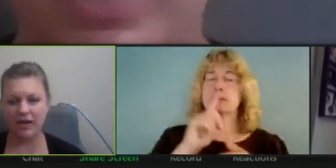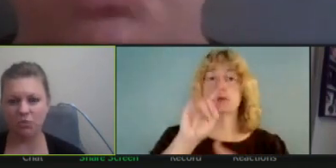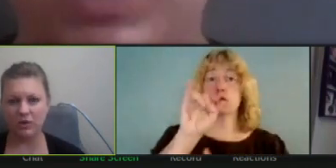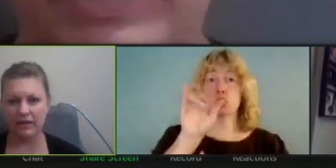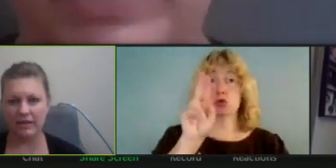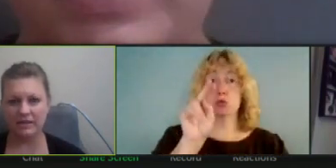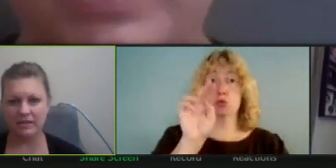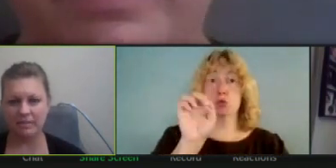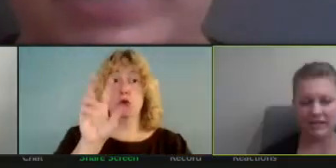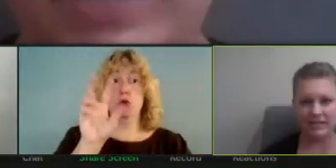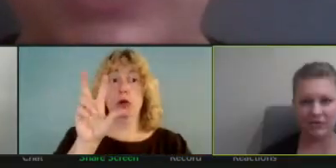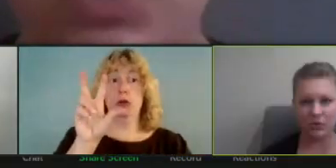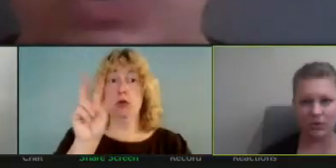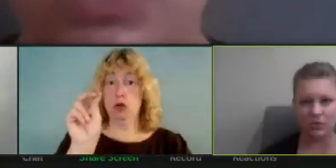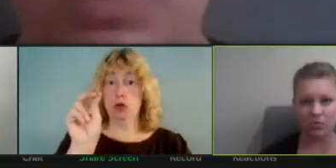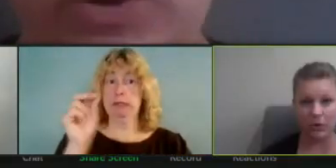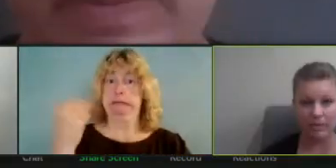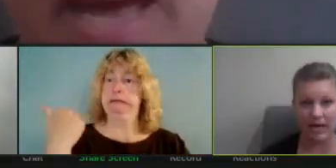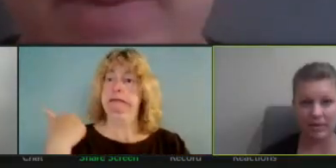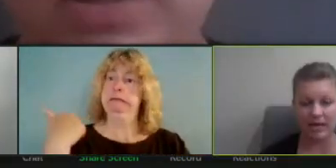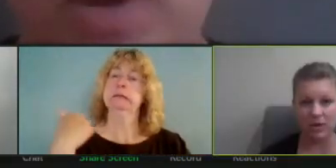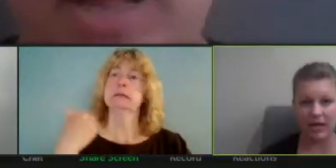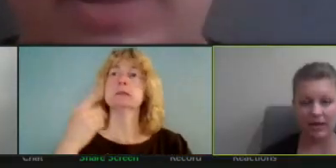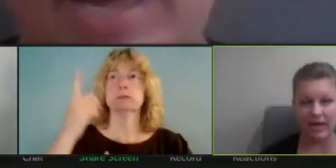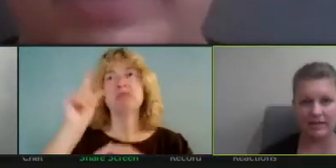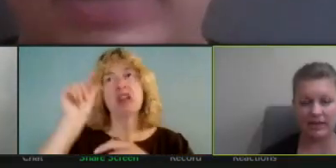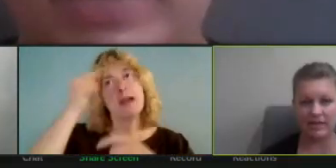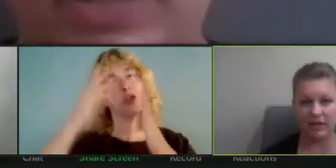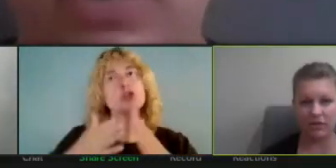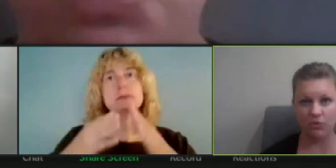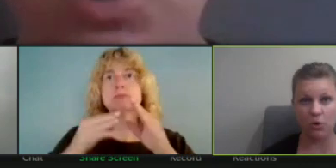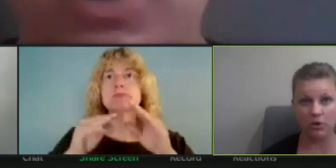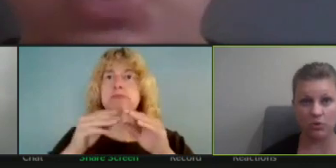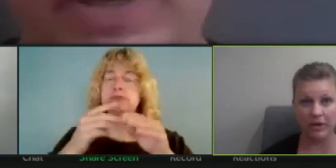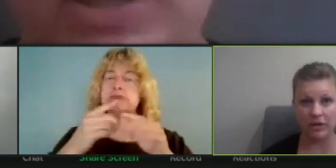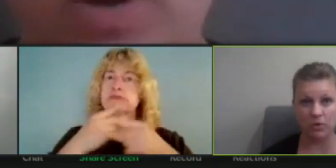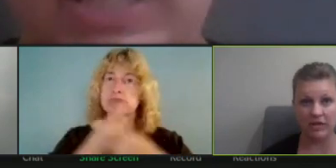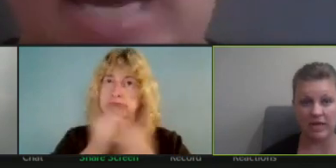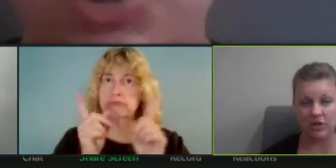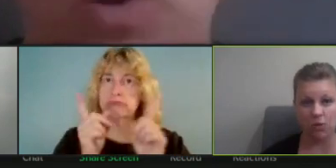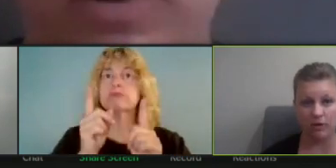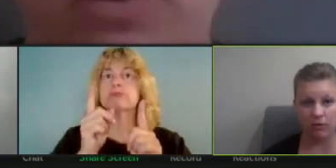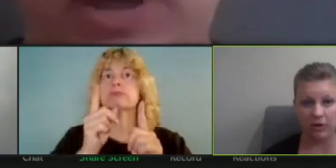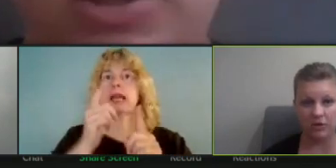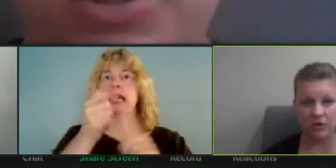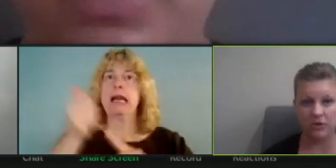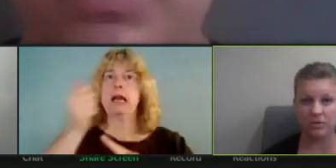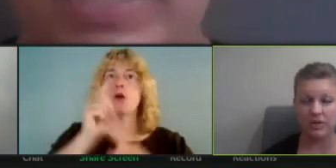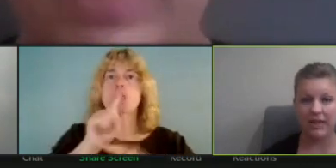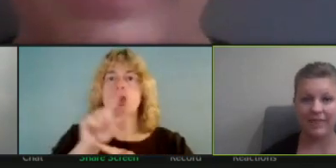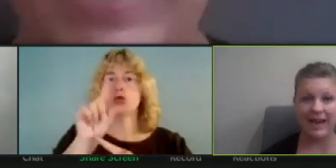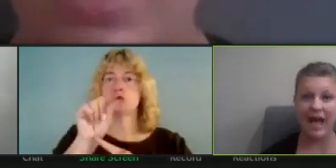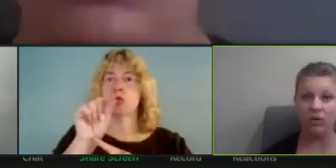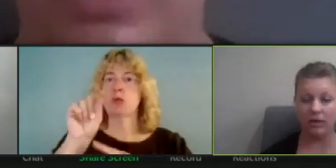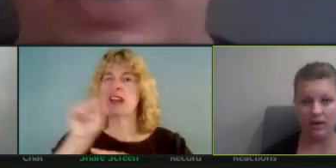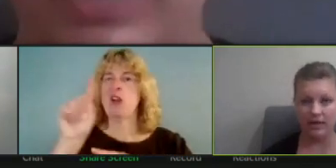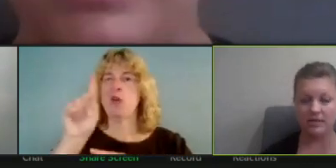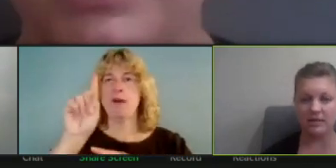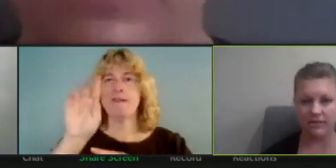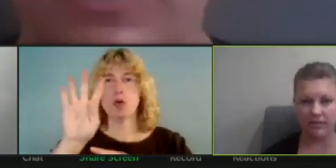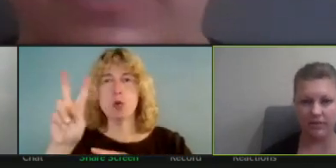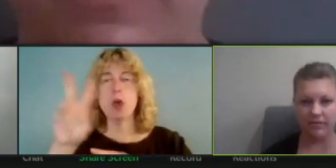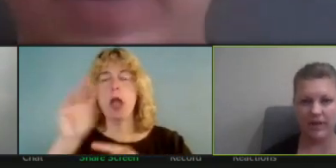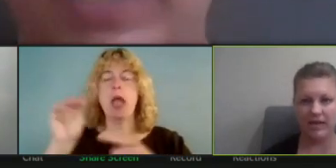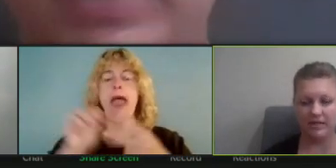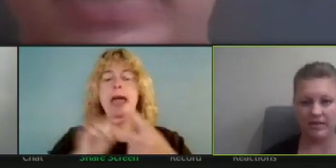governor released the My Safe Schools roadmap, as well as Executive Order 2020-142 that outlined